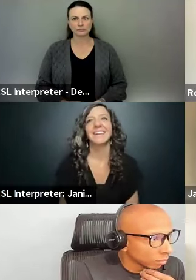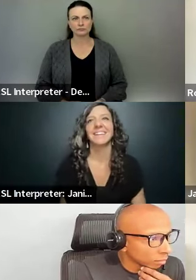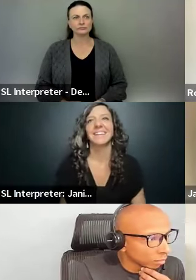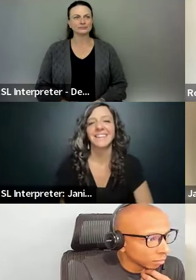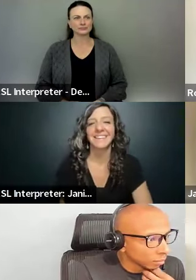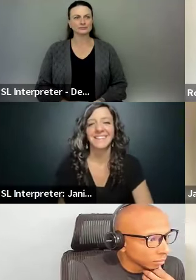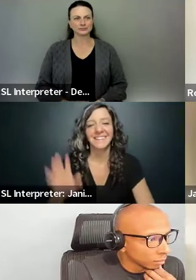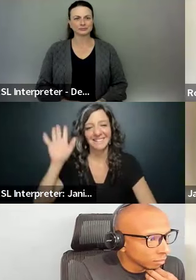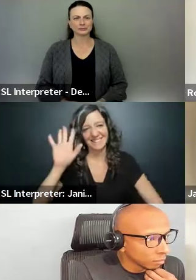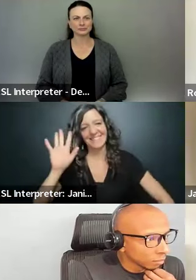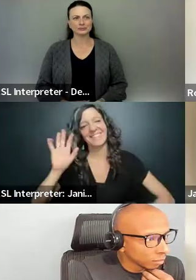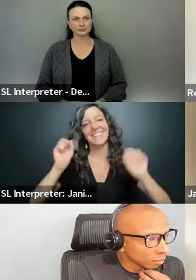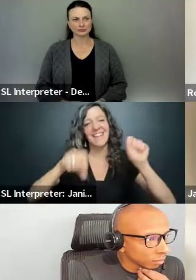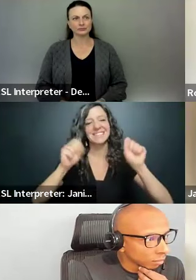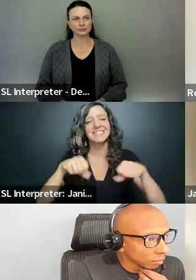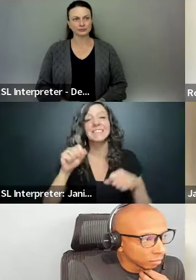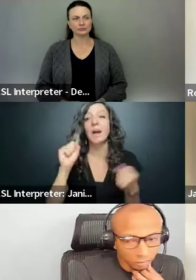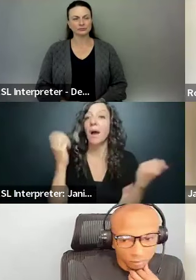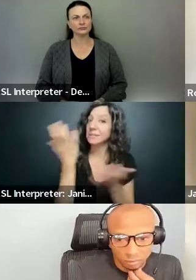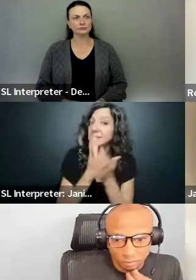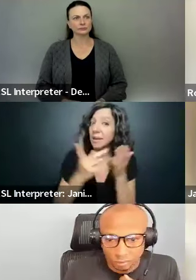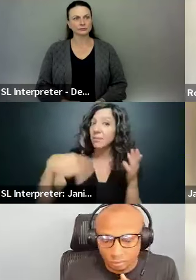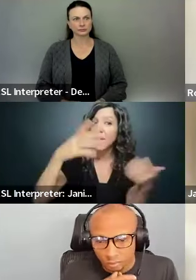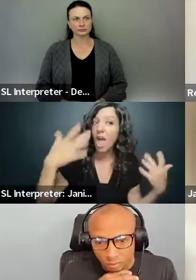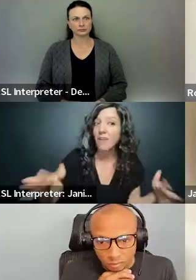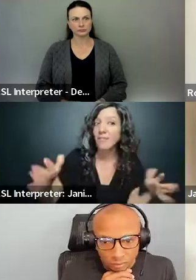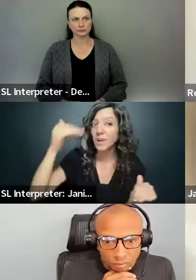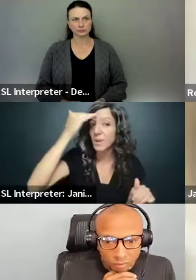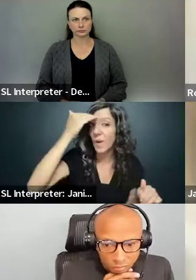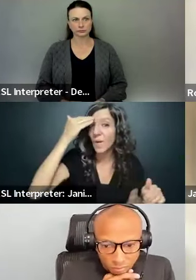Yeah, so some of you know that